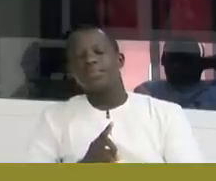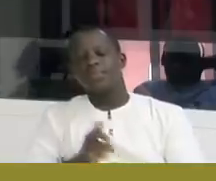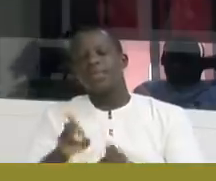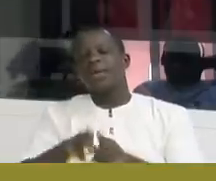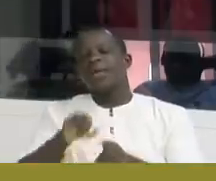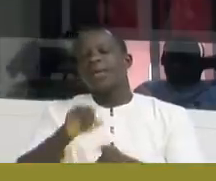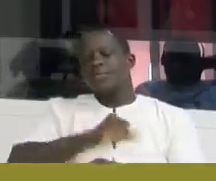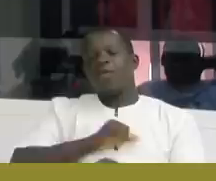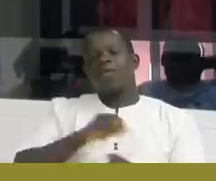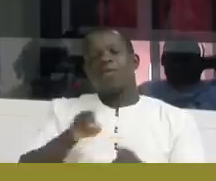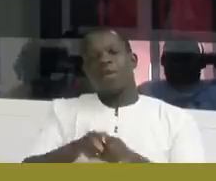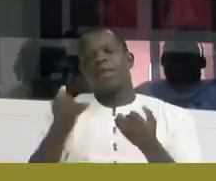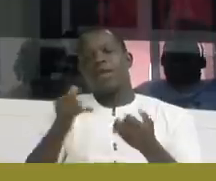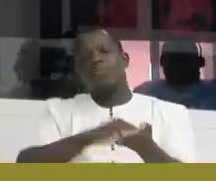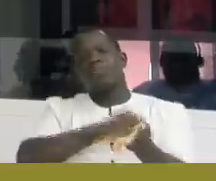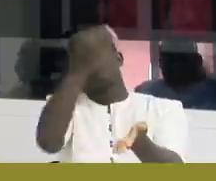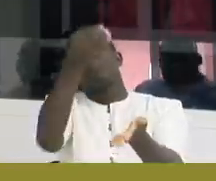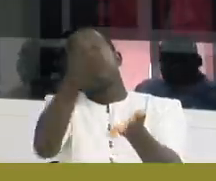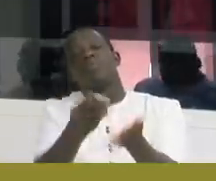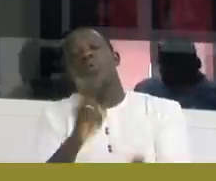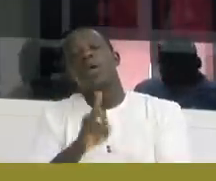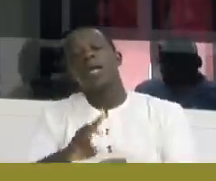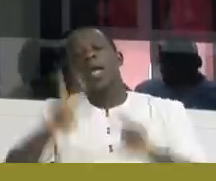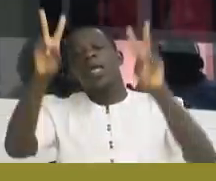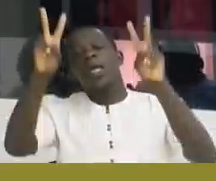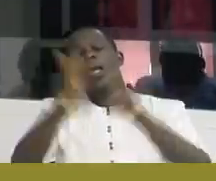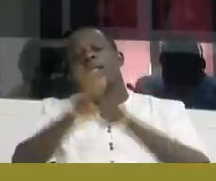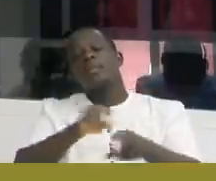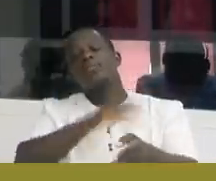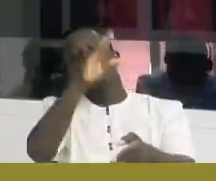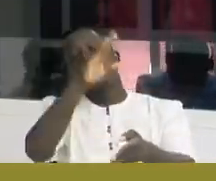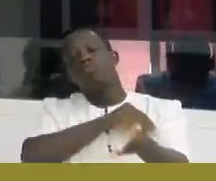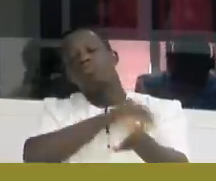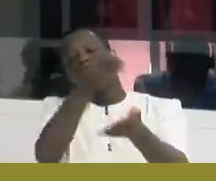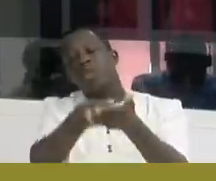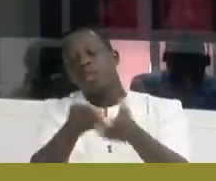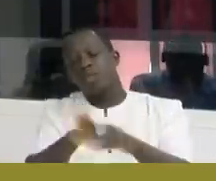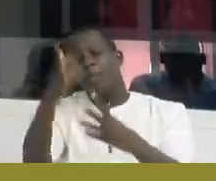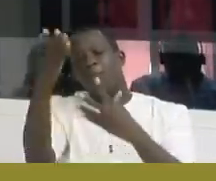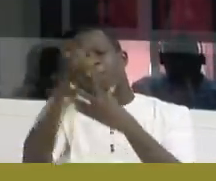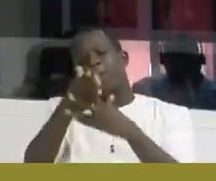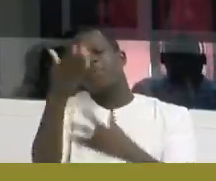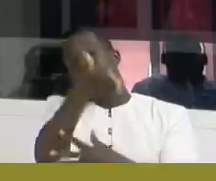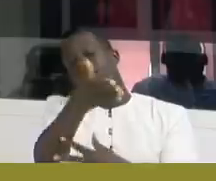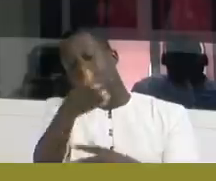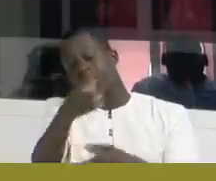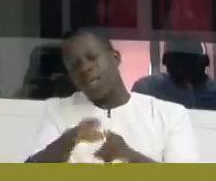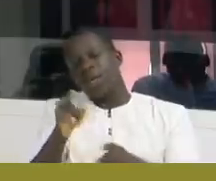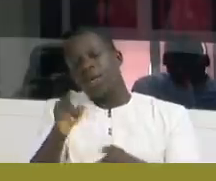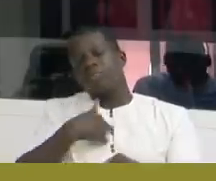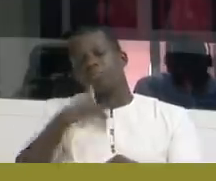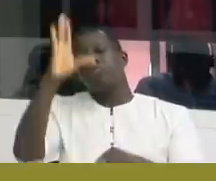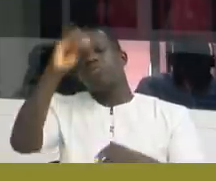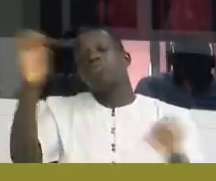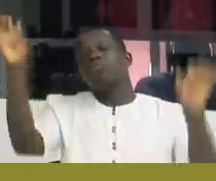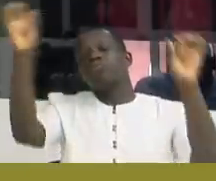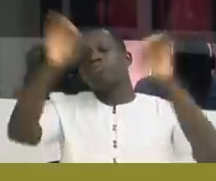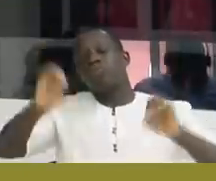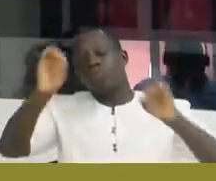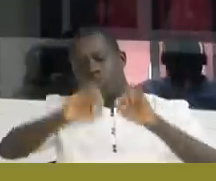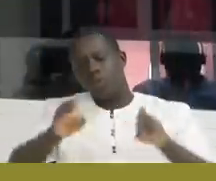My boss is taking out a charity. What am I? He believes in this thing. He believes in it so much that he doesn't do anything